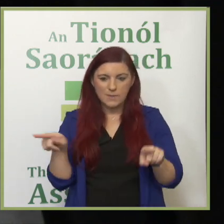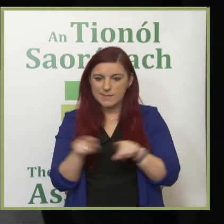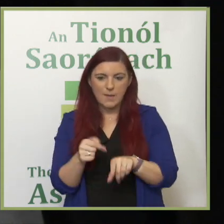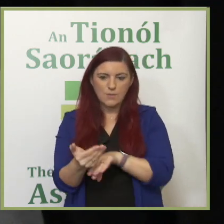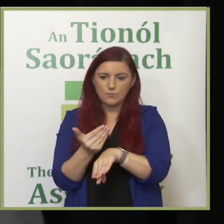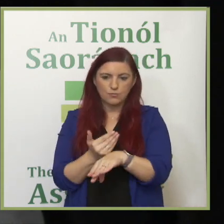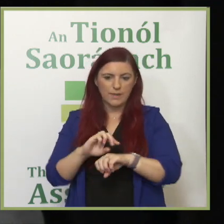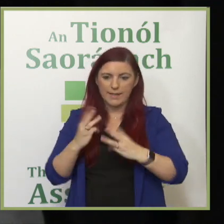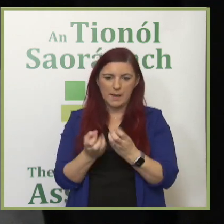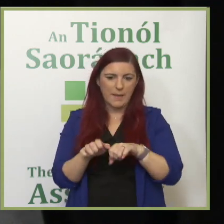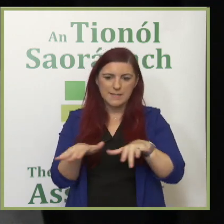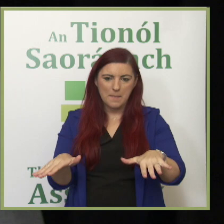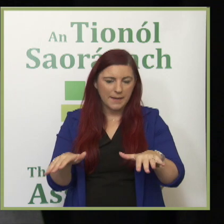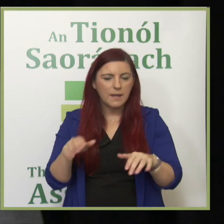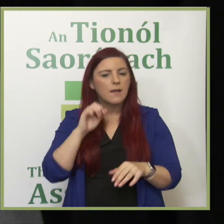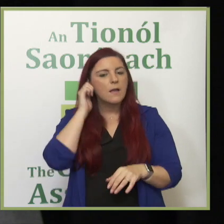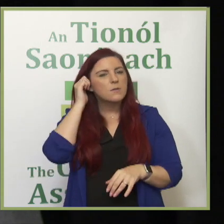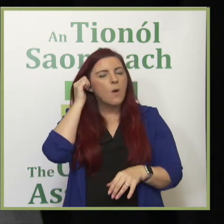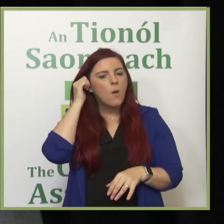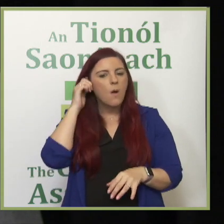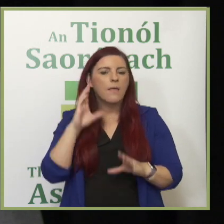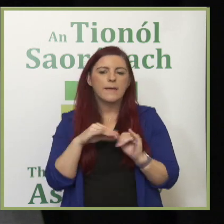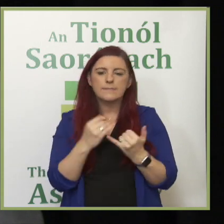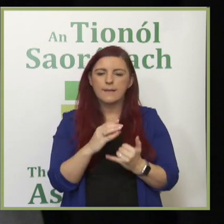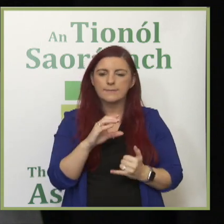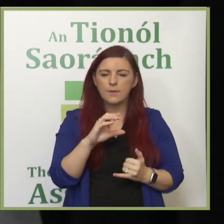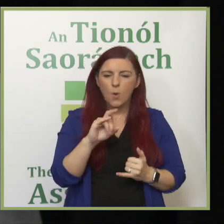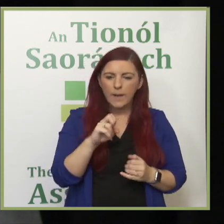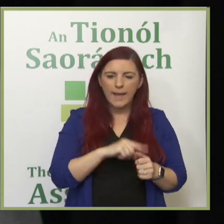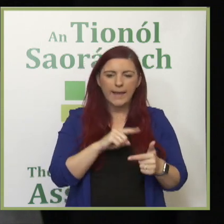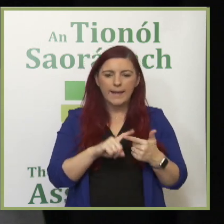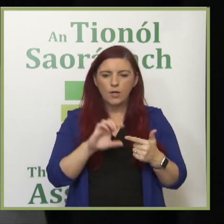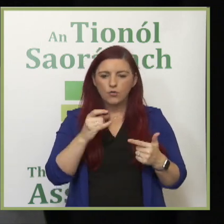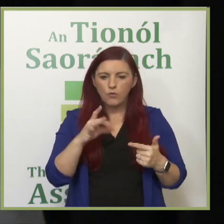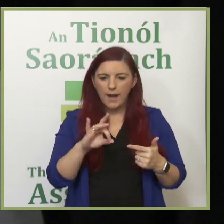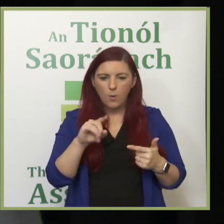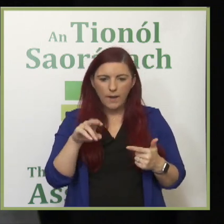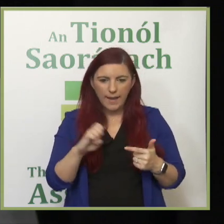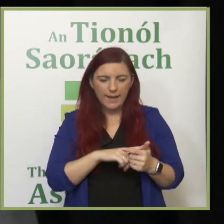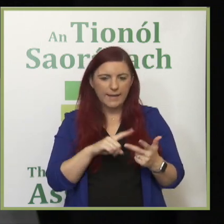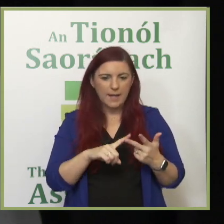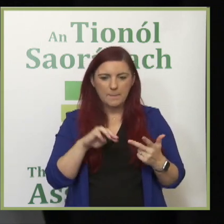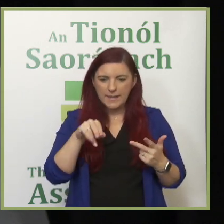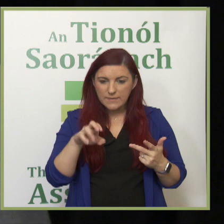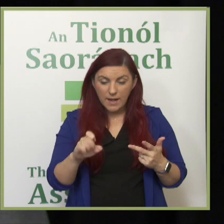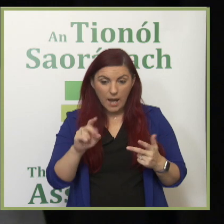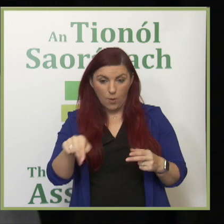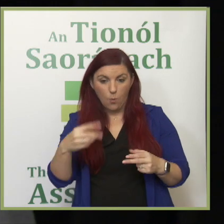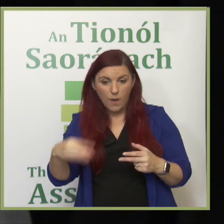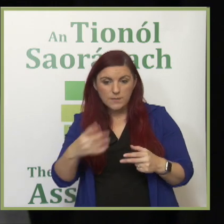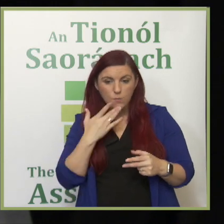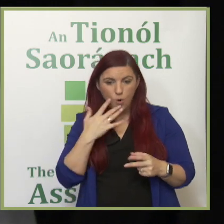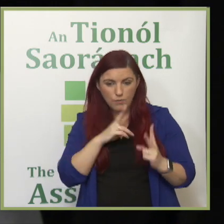Looking at stimulants like cocaine, crack cocaine, amphetamine, and methamphetamine, through wastewater analysis, we can see that there